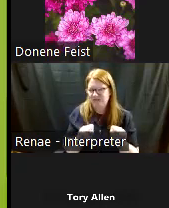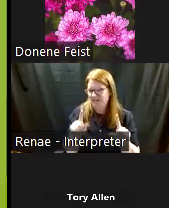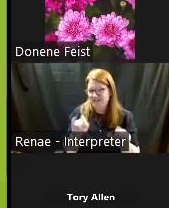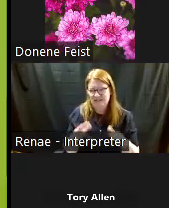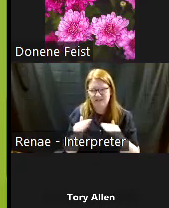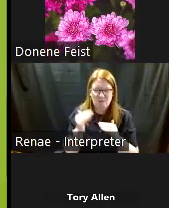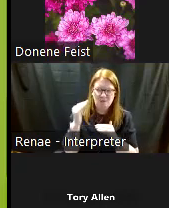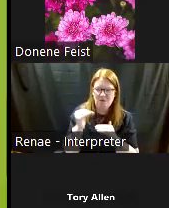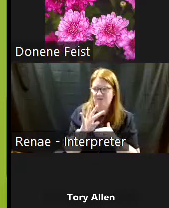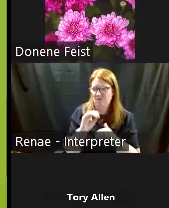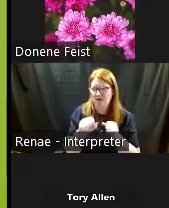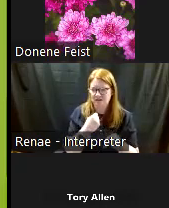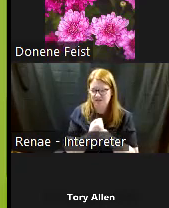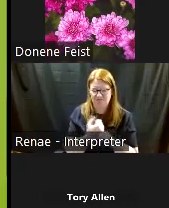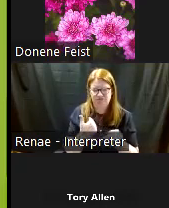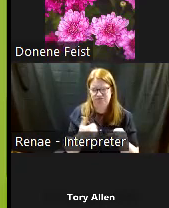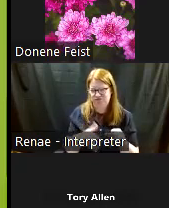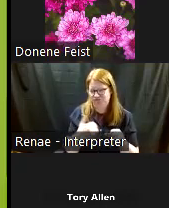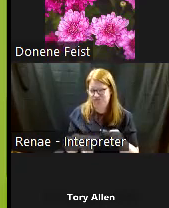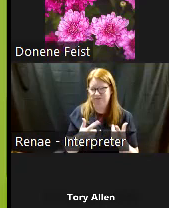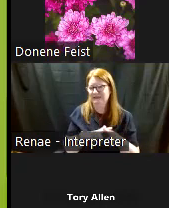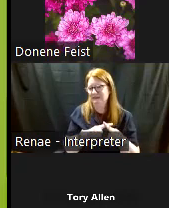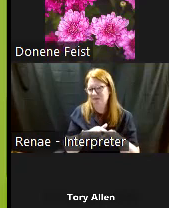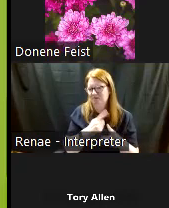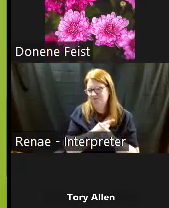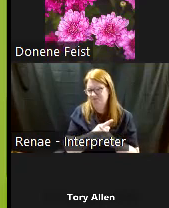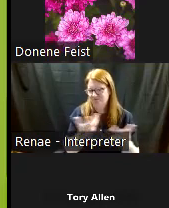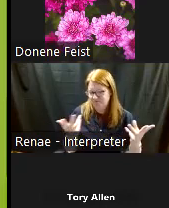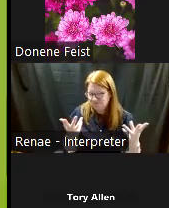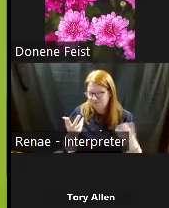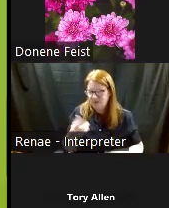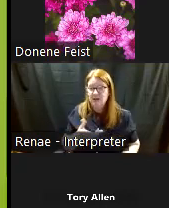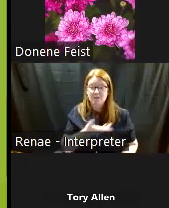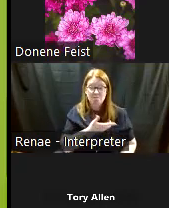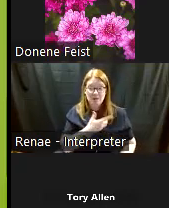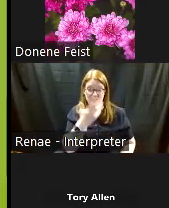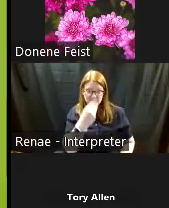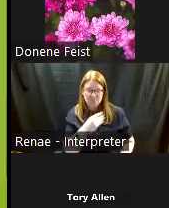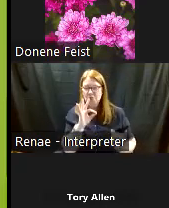field. It's reliable and accurate, like I said, even when babies are sleeping.